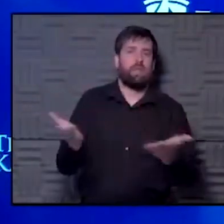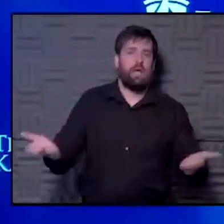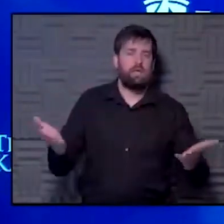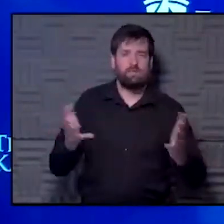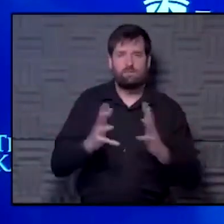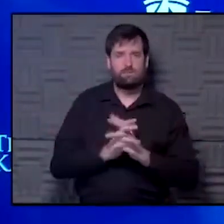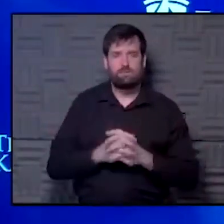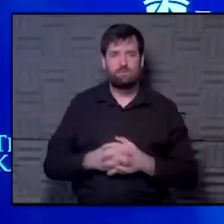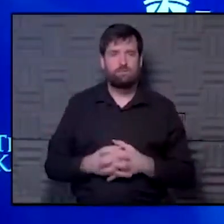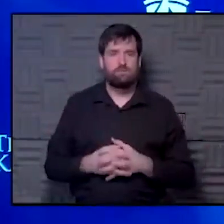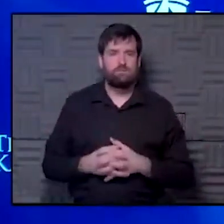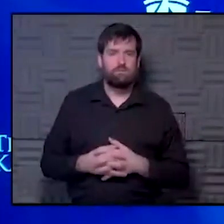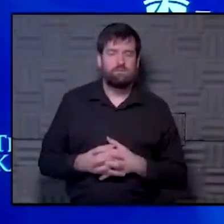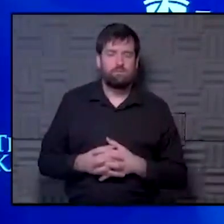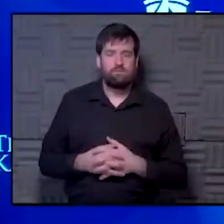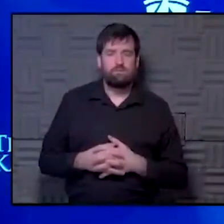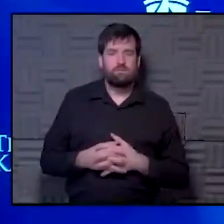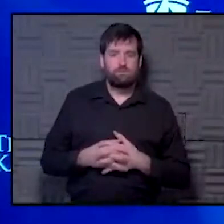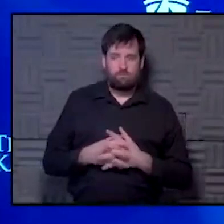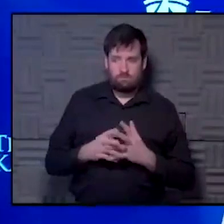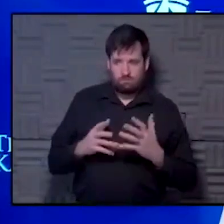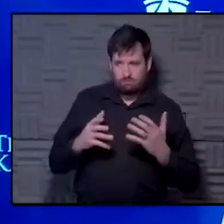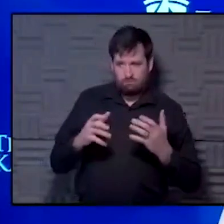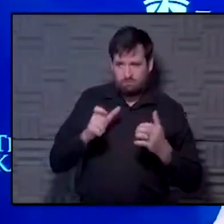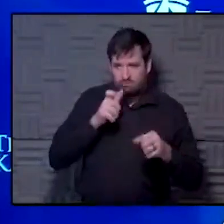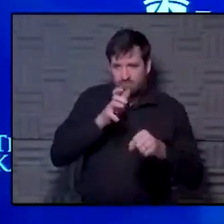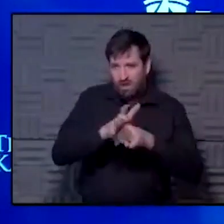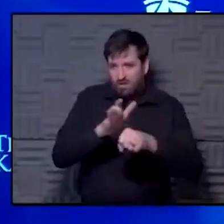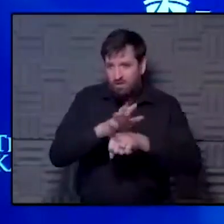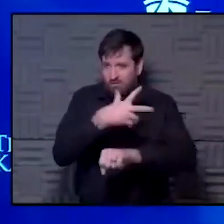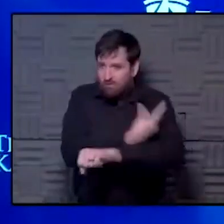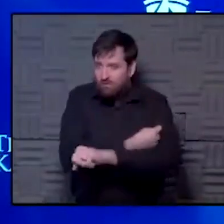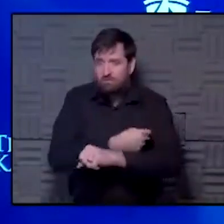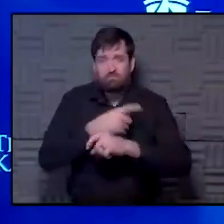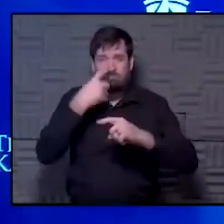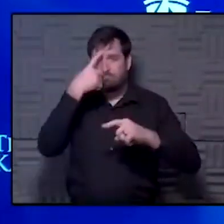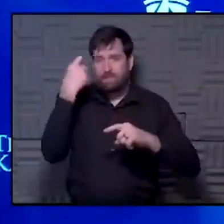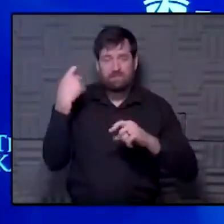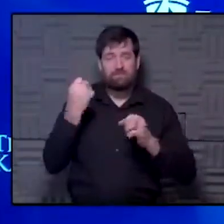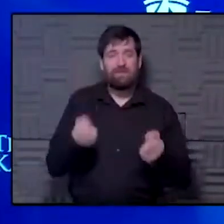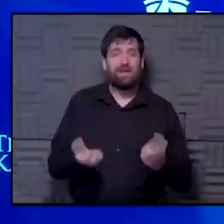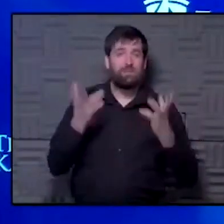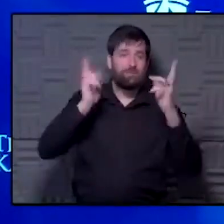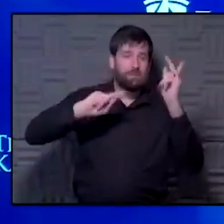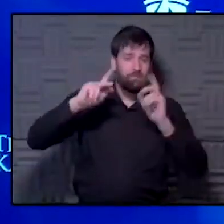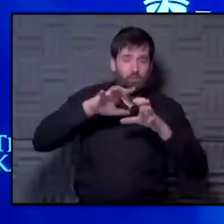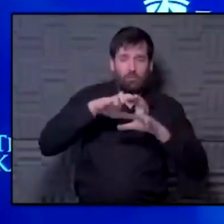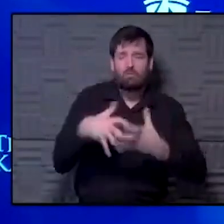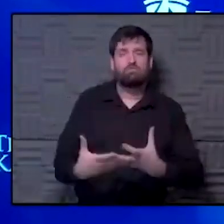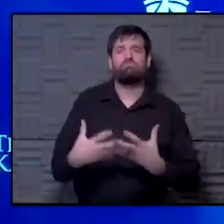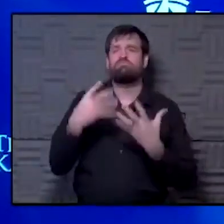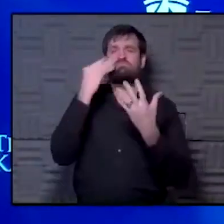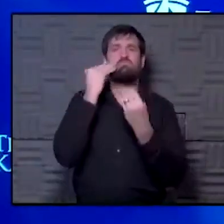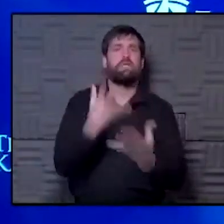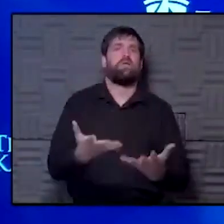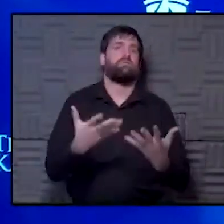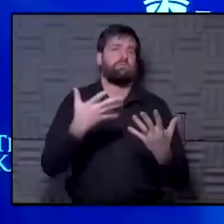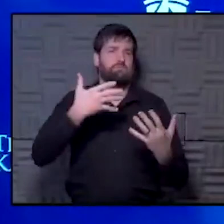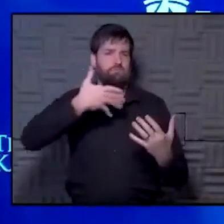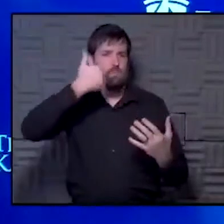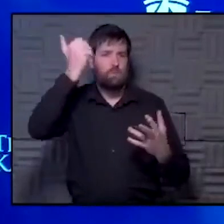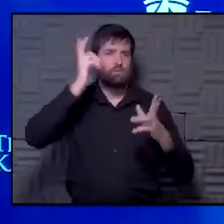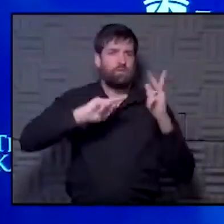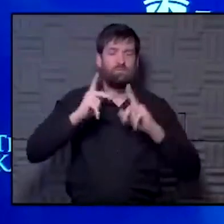your opinion, is it just supply based on population that's the problem? Like, what would you tell to some of these older folks who